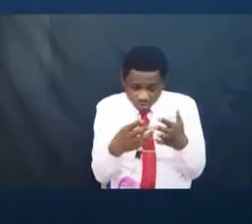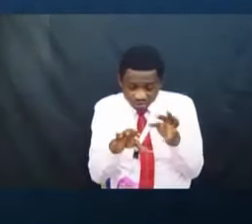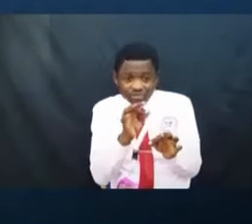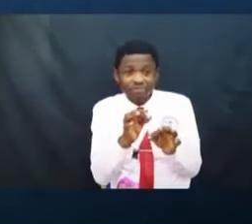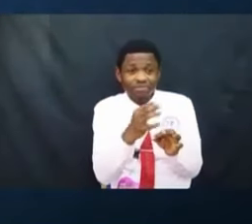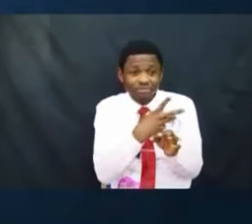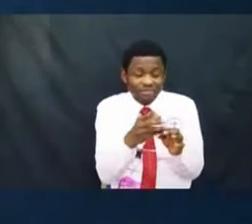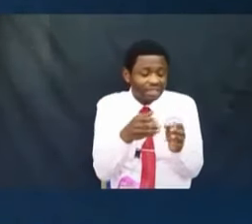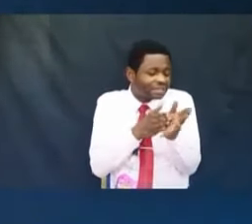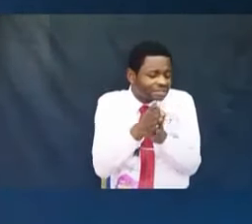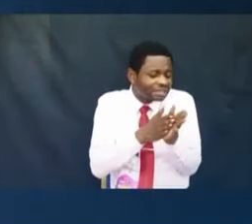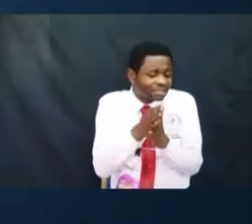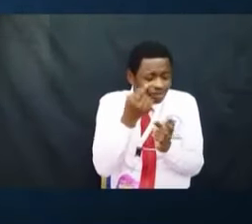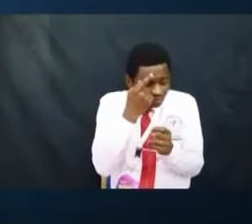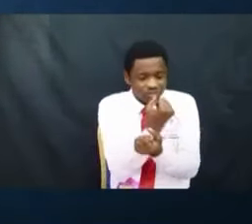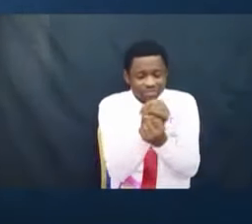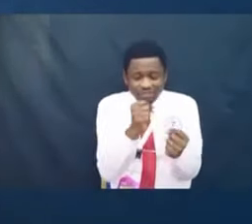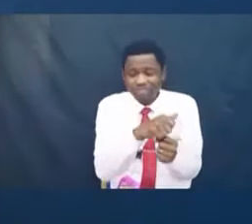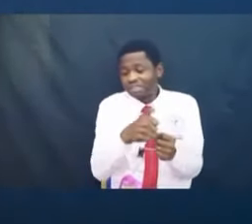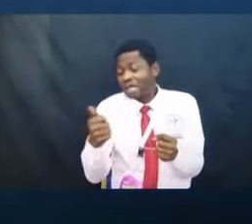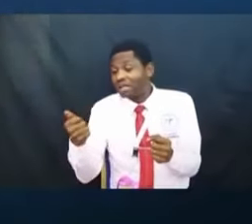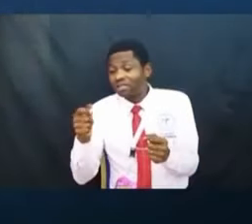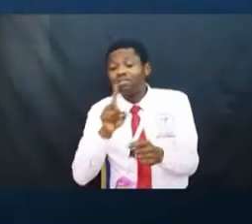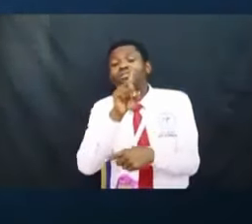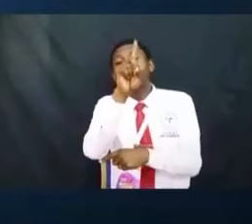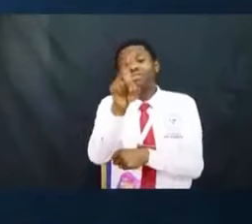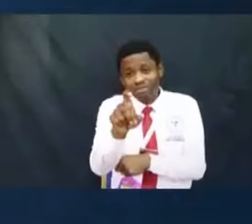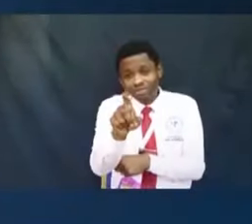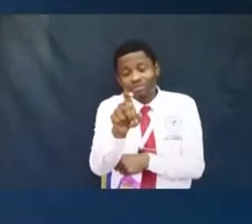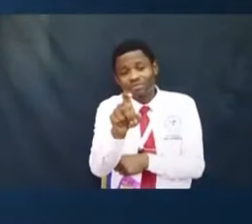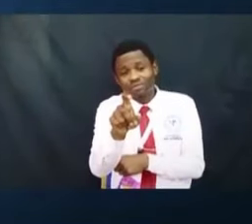a desire for the salvation of mankind?